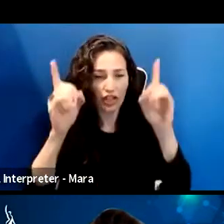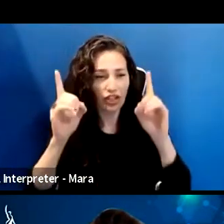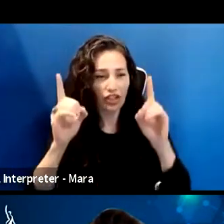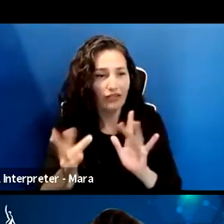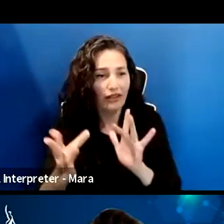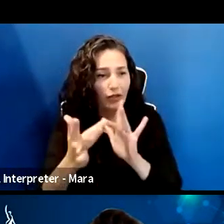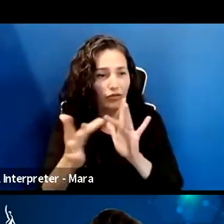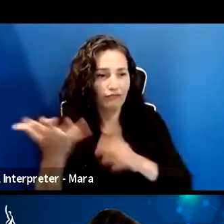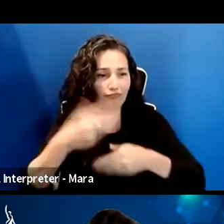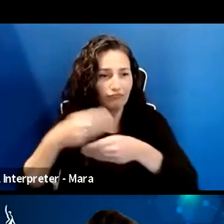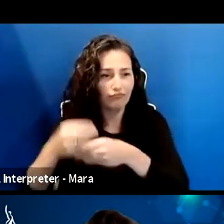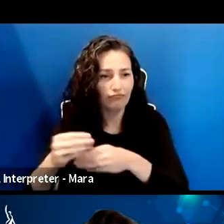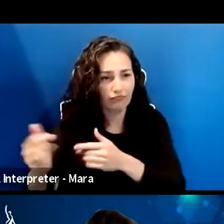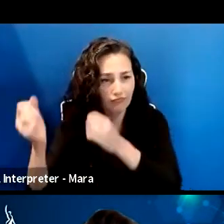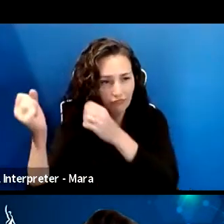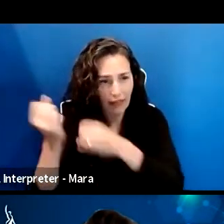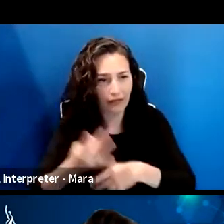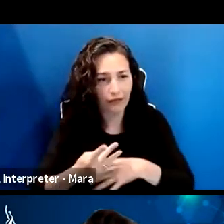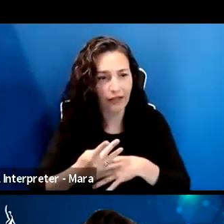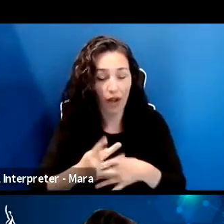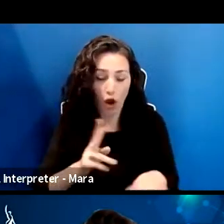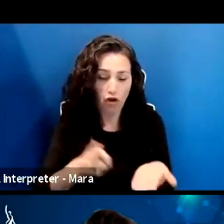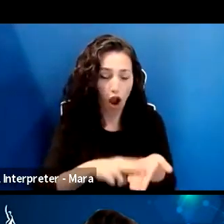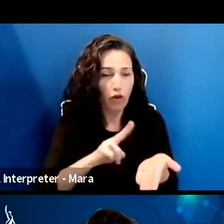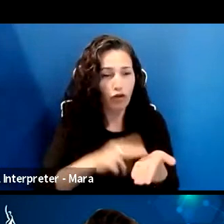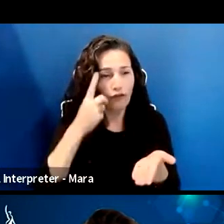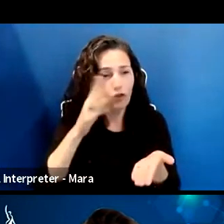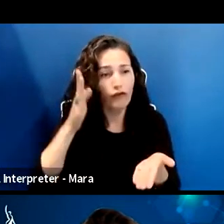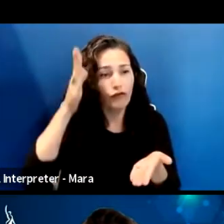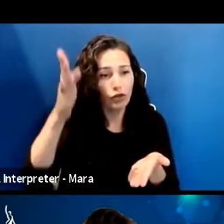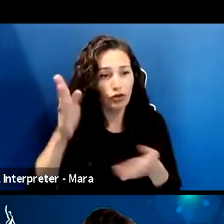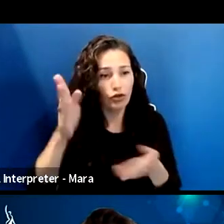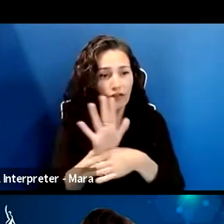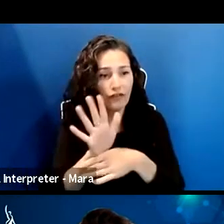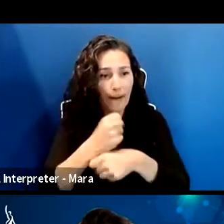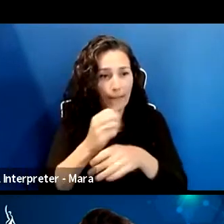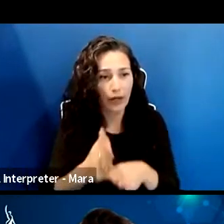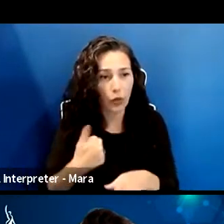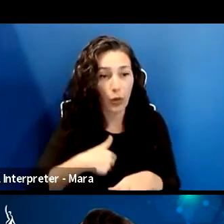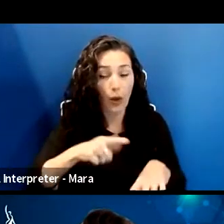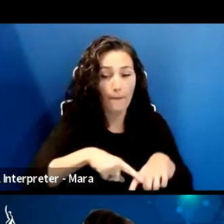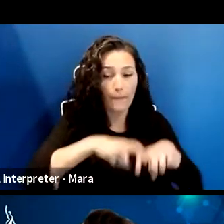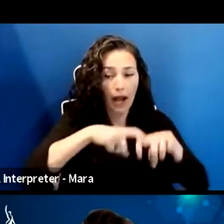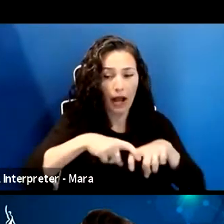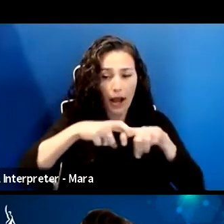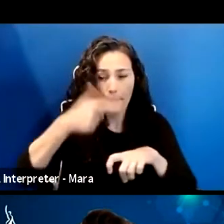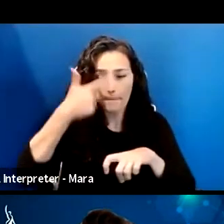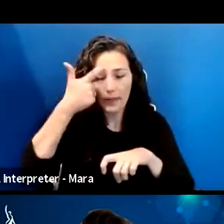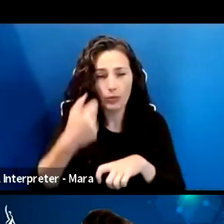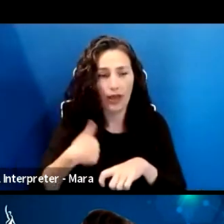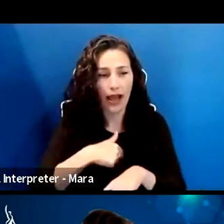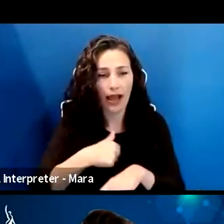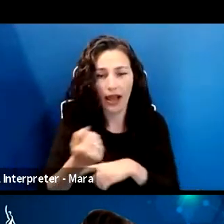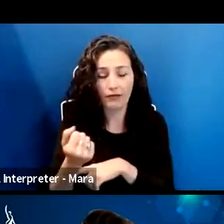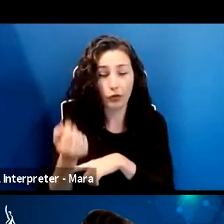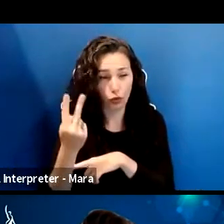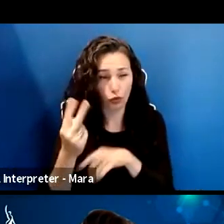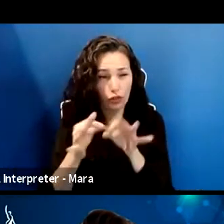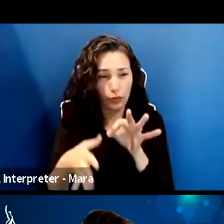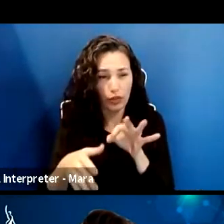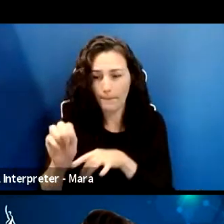stream, Contracts for Future Filmmakers. We'll be pausing throughout as we'll have a pair of interpreters, Mara